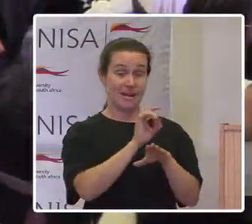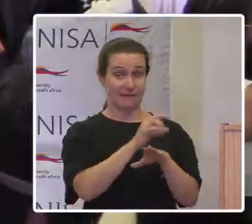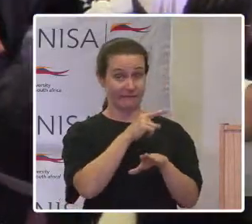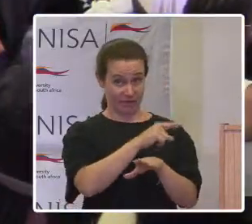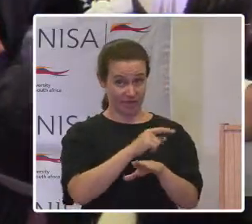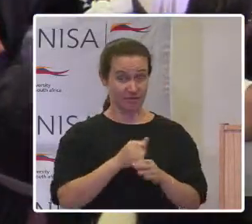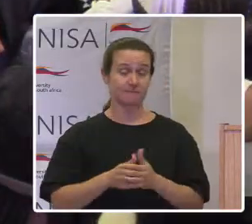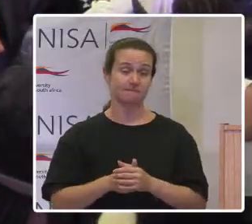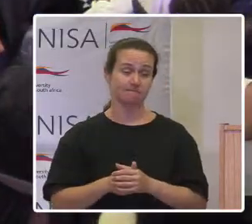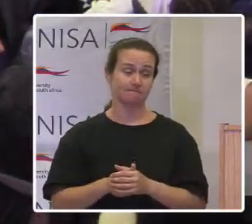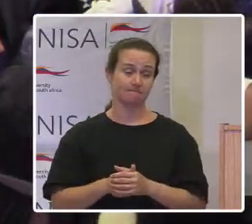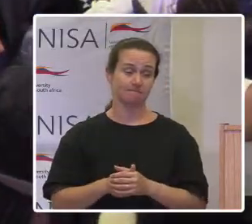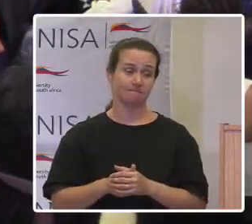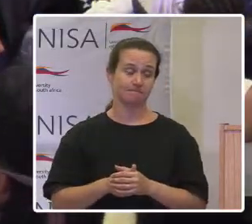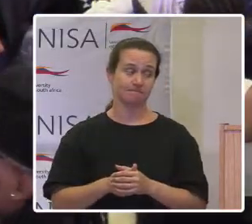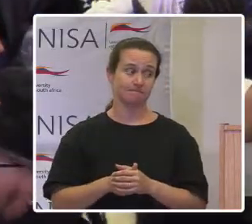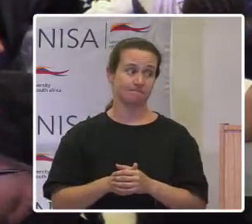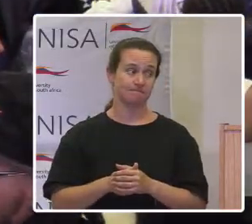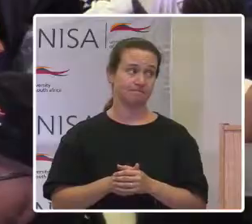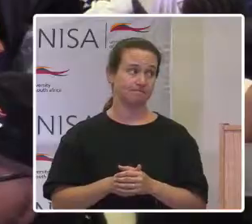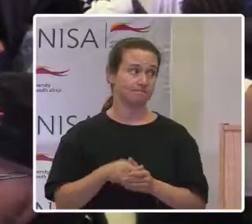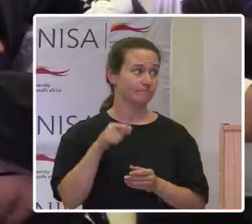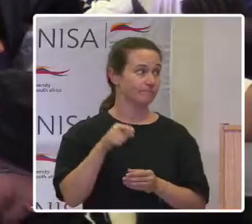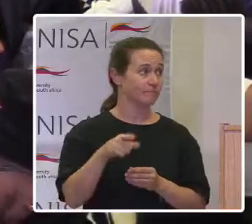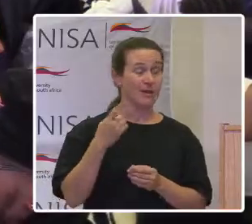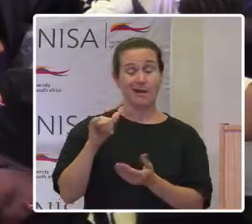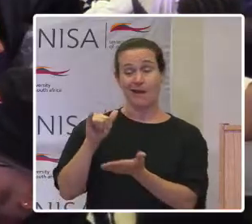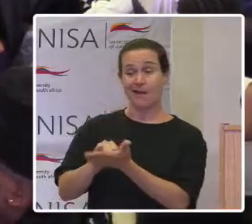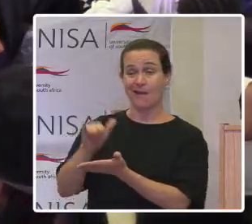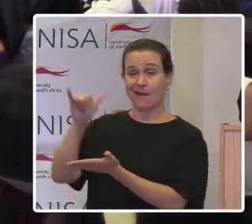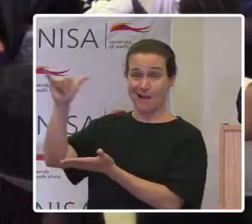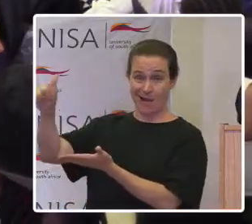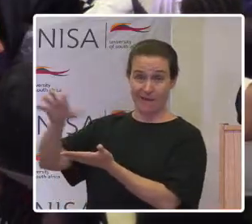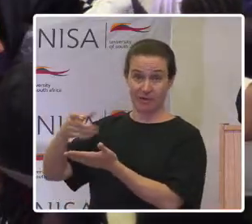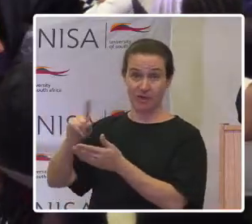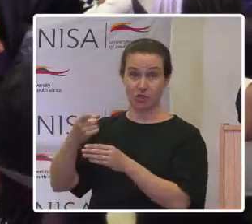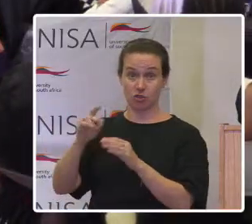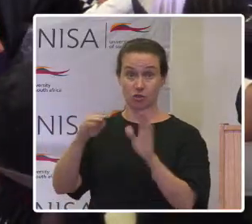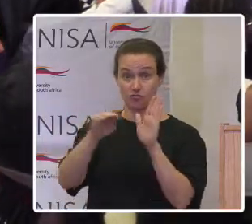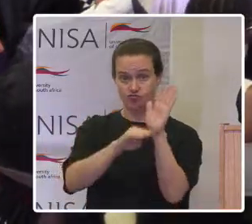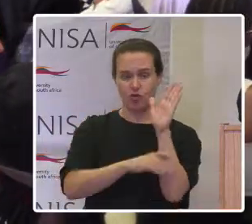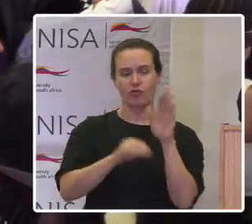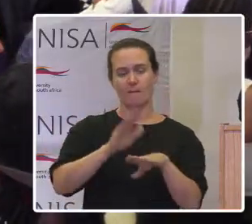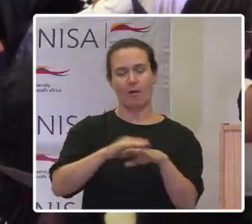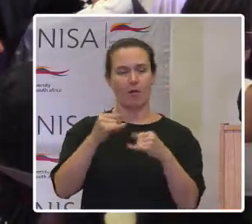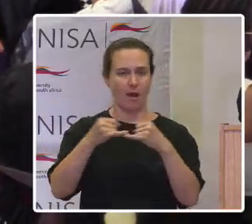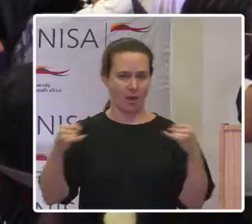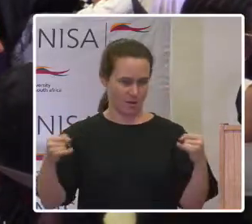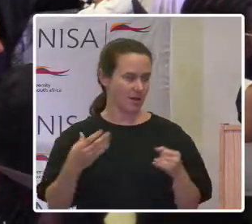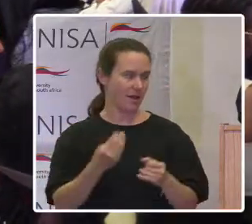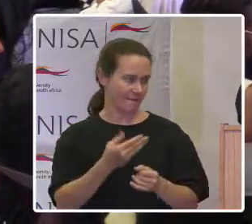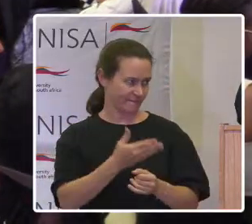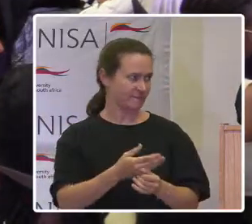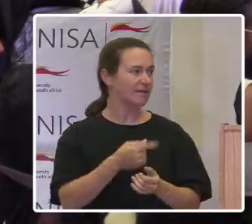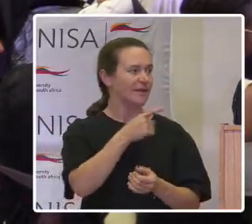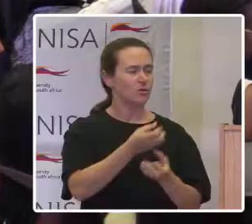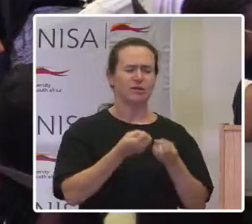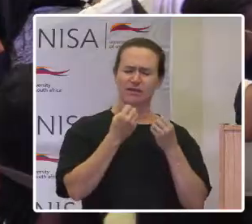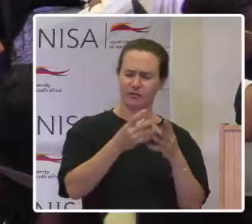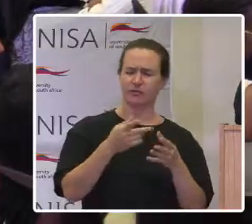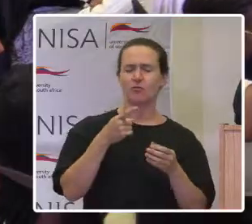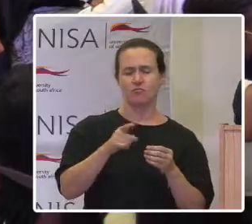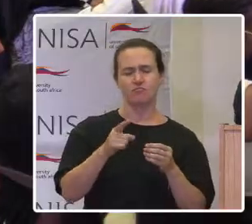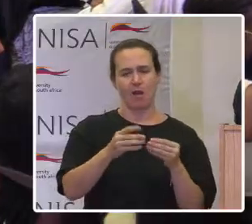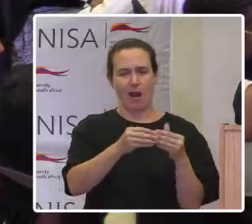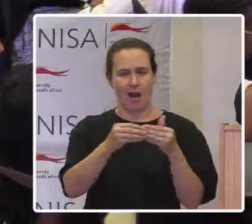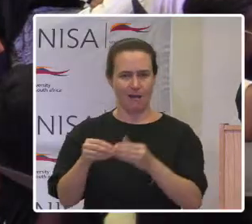you to look out for the ideation program that is online at Inhlanyelo Hub. That will give you a lot of